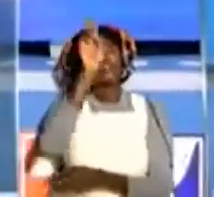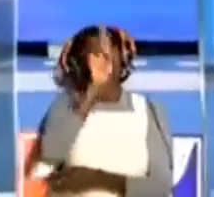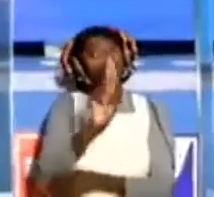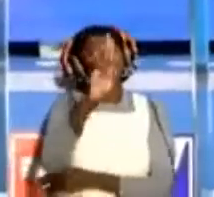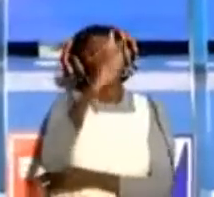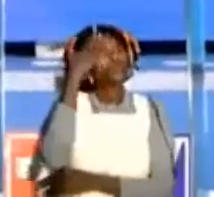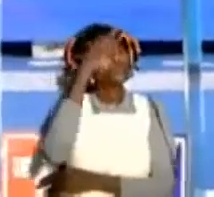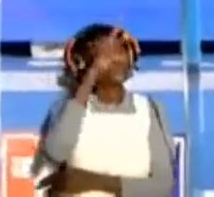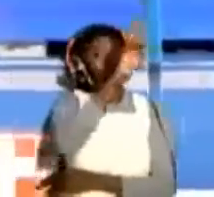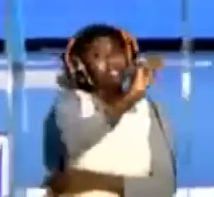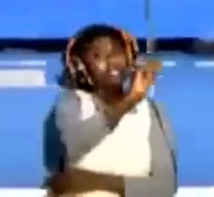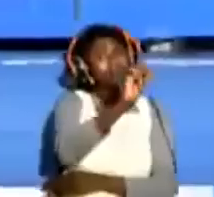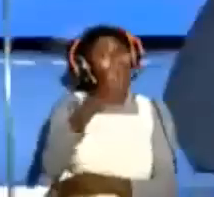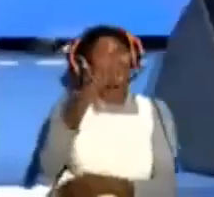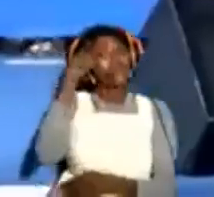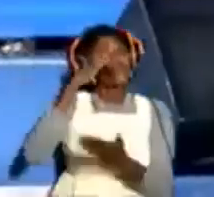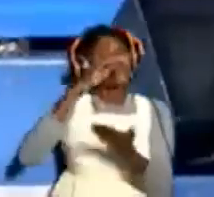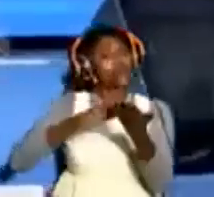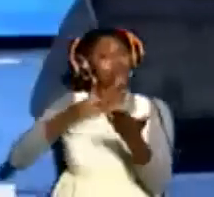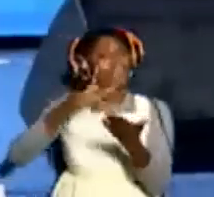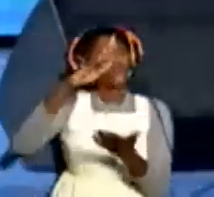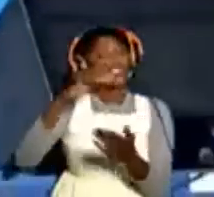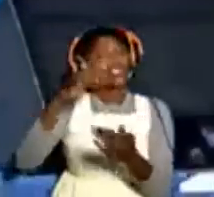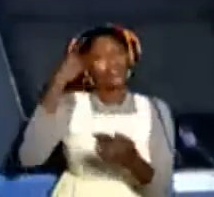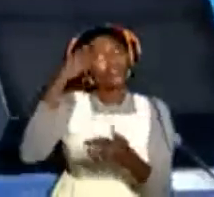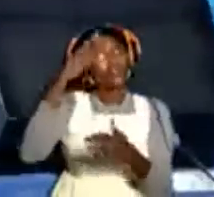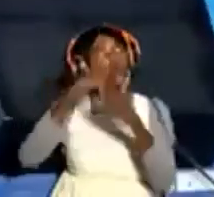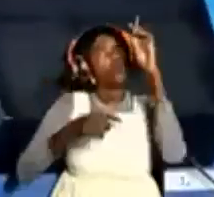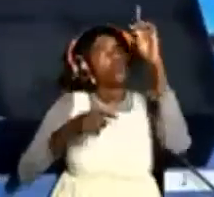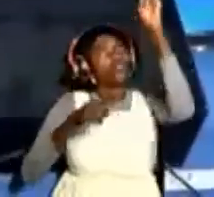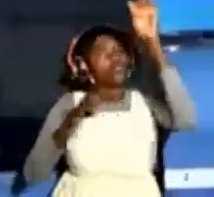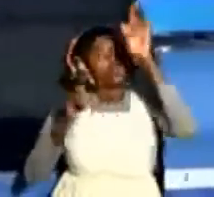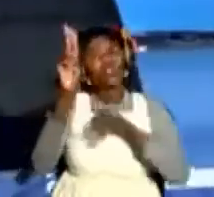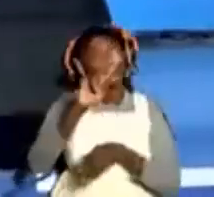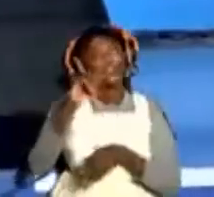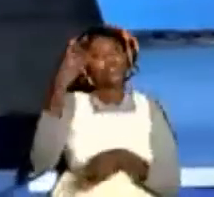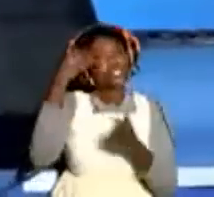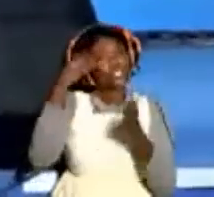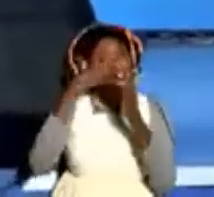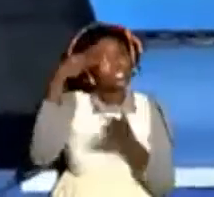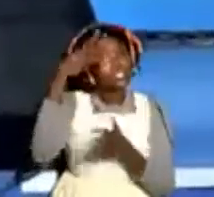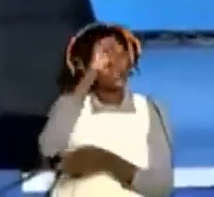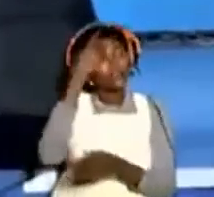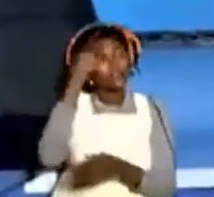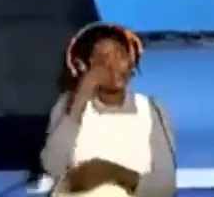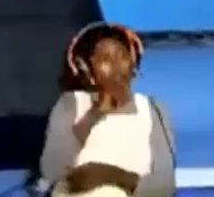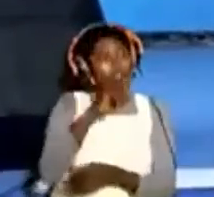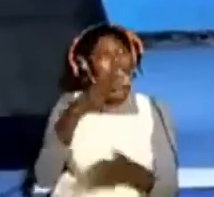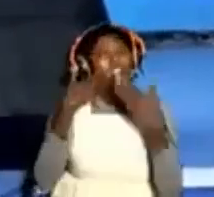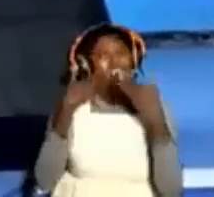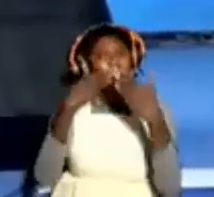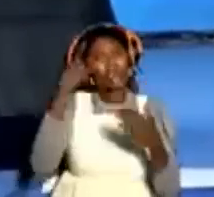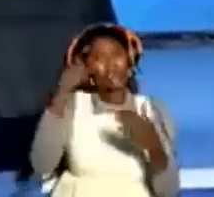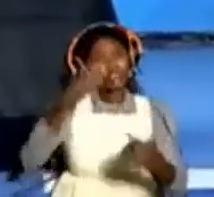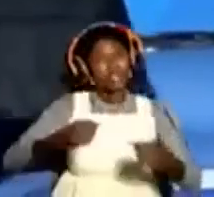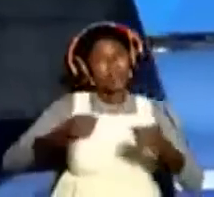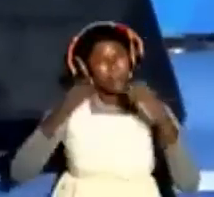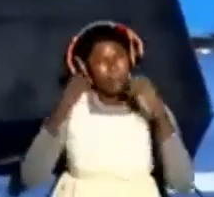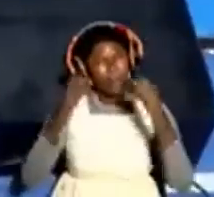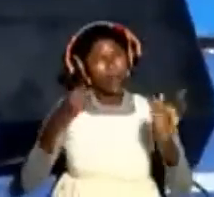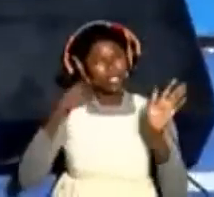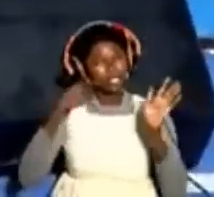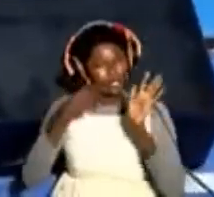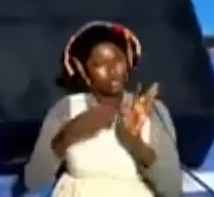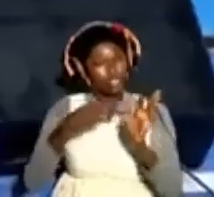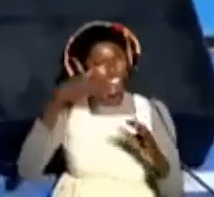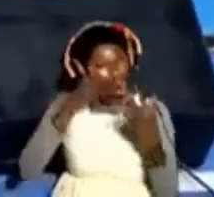glory. Thank you for what you are using him for. Thank you for the manifestation of your power and your